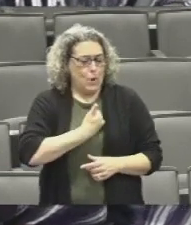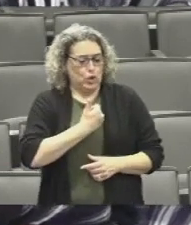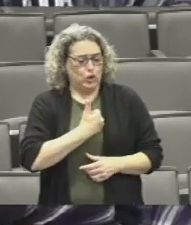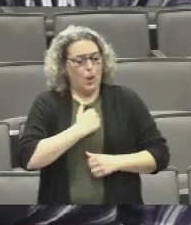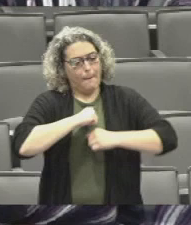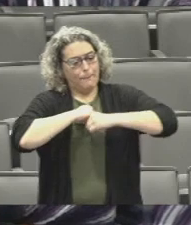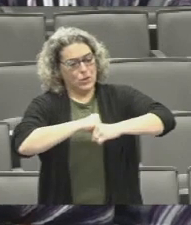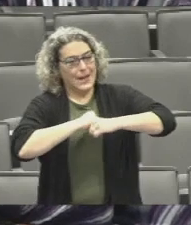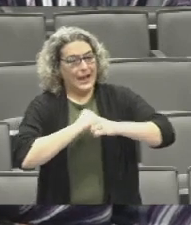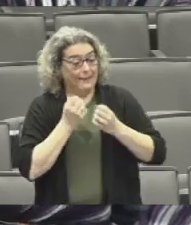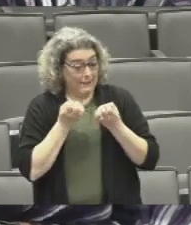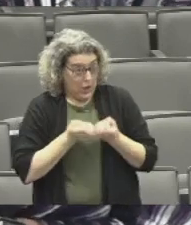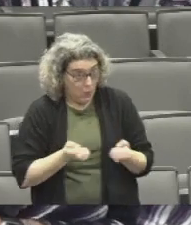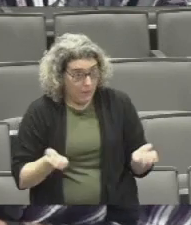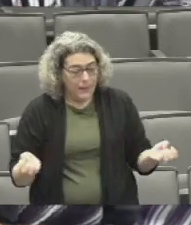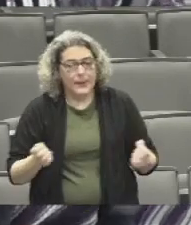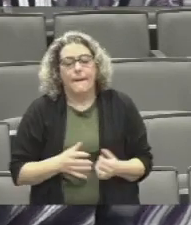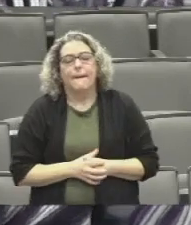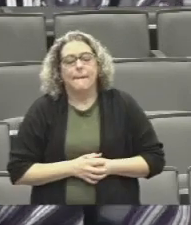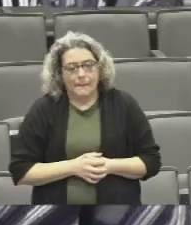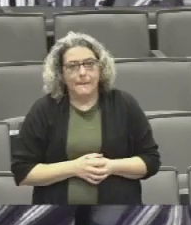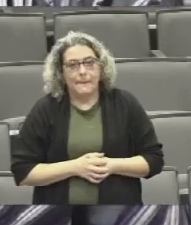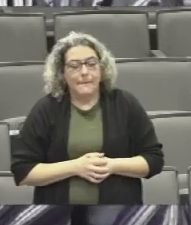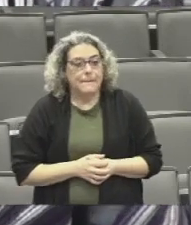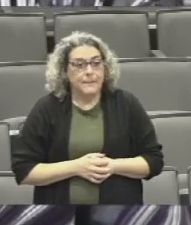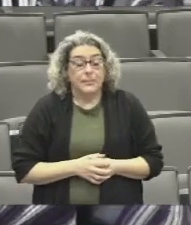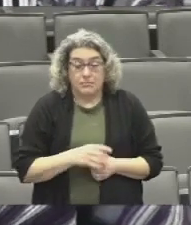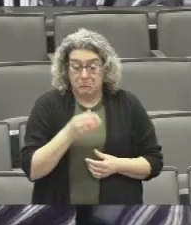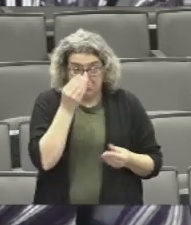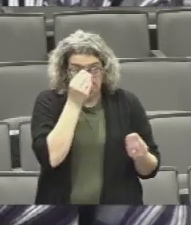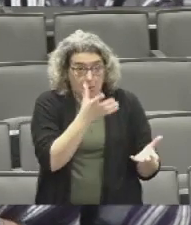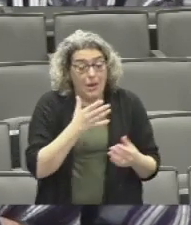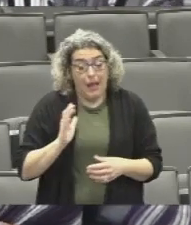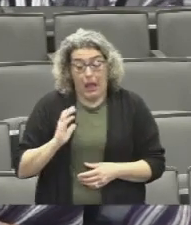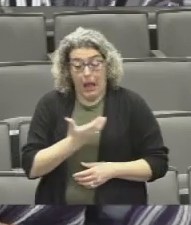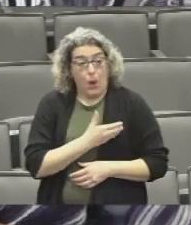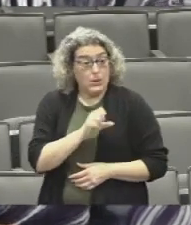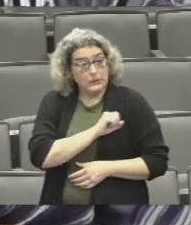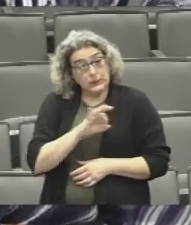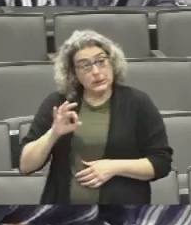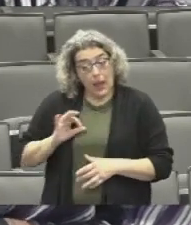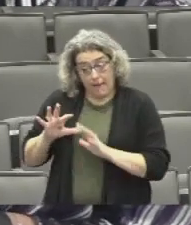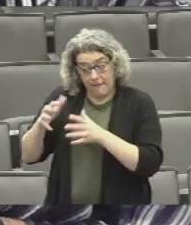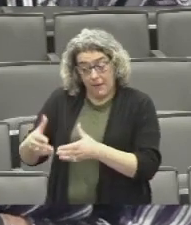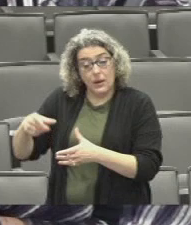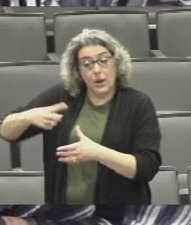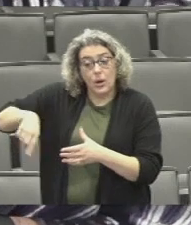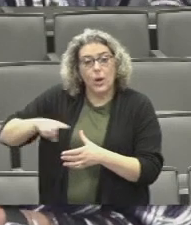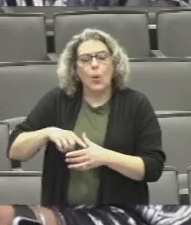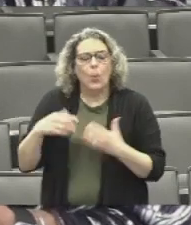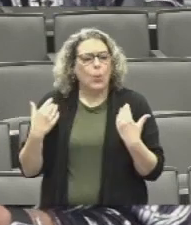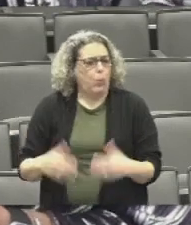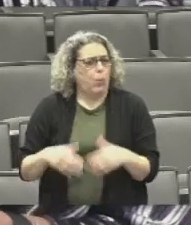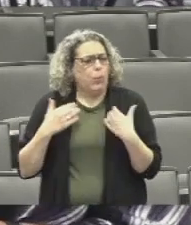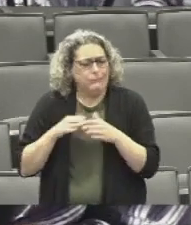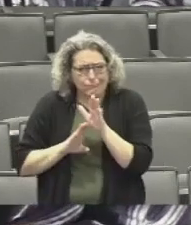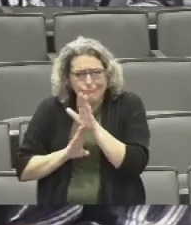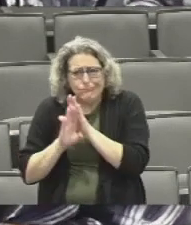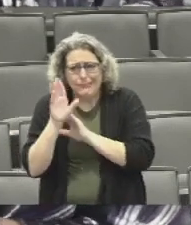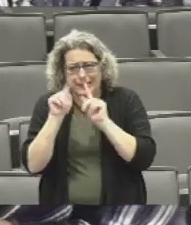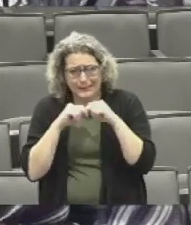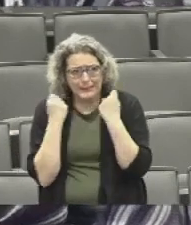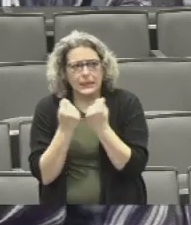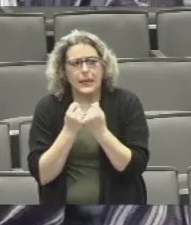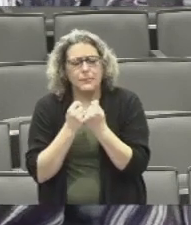equipment. And I cannot say enough for our staff who has really put together a team who's working on this